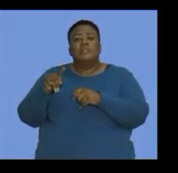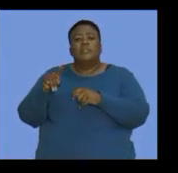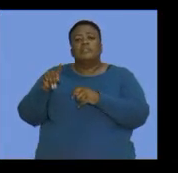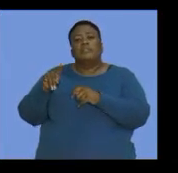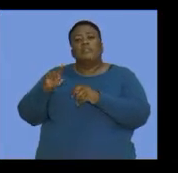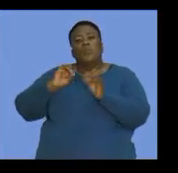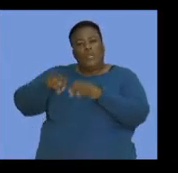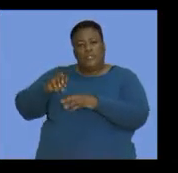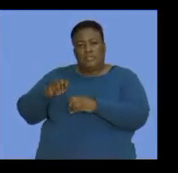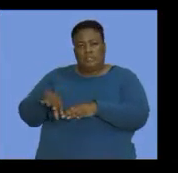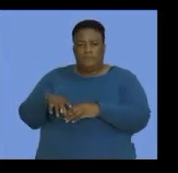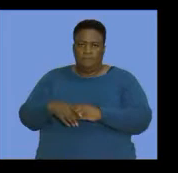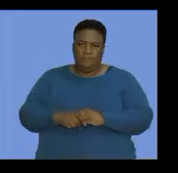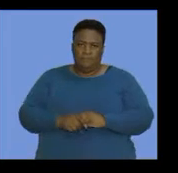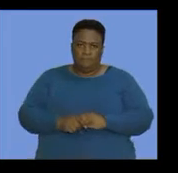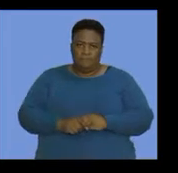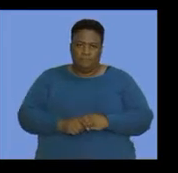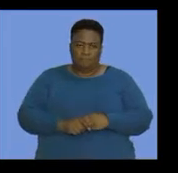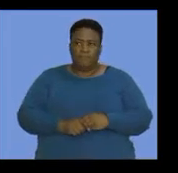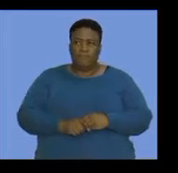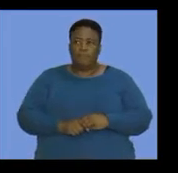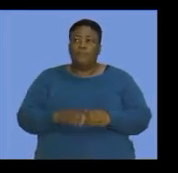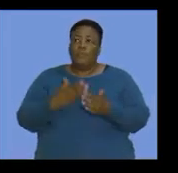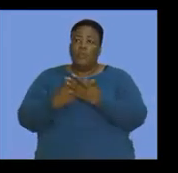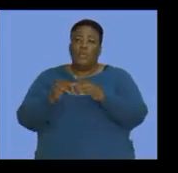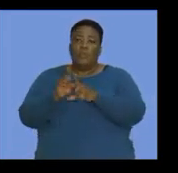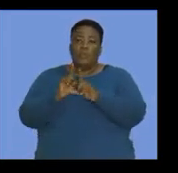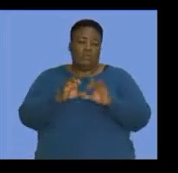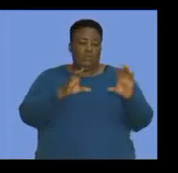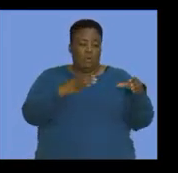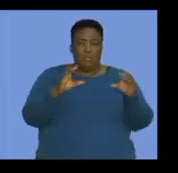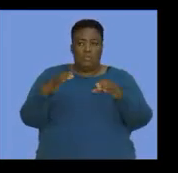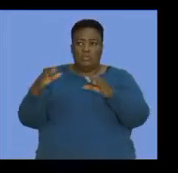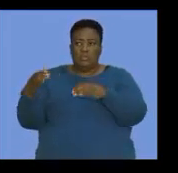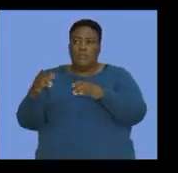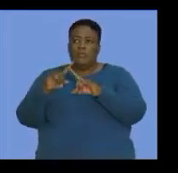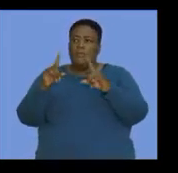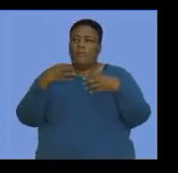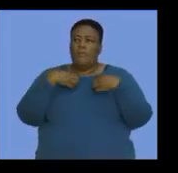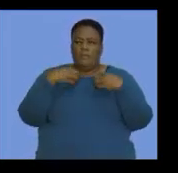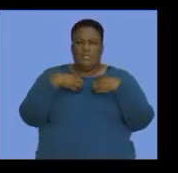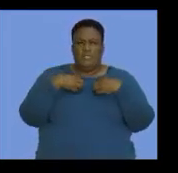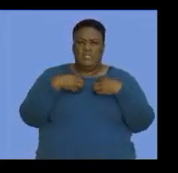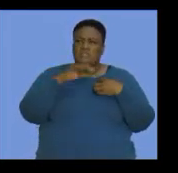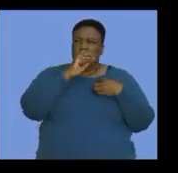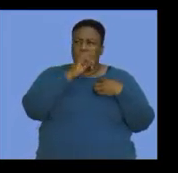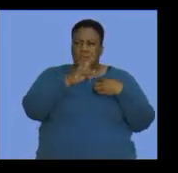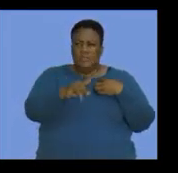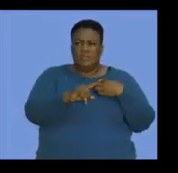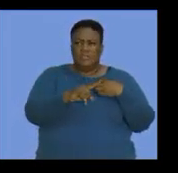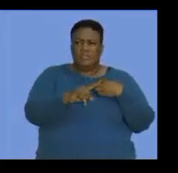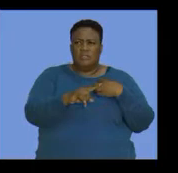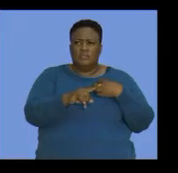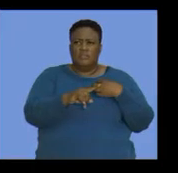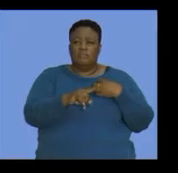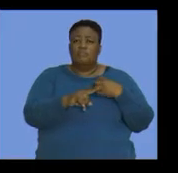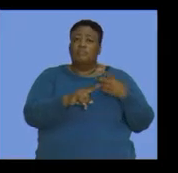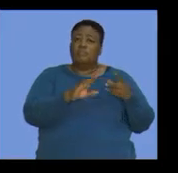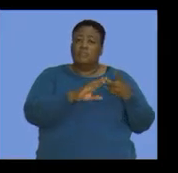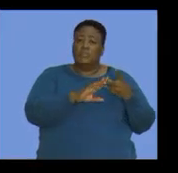Okay. We can also classify waste according to their properties. So by that I mean, are